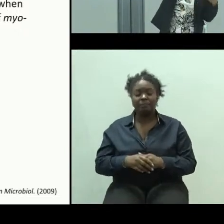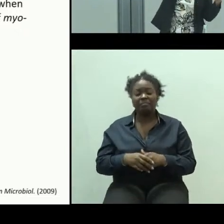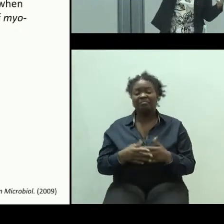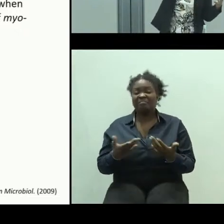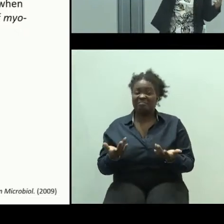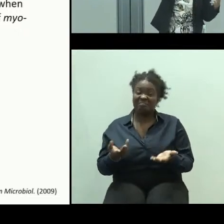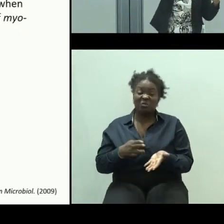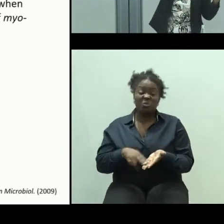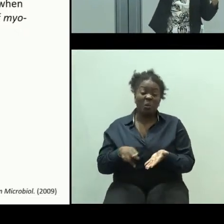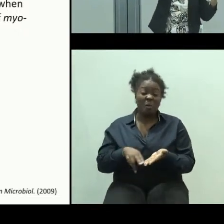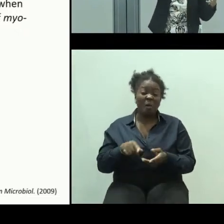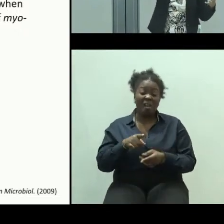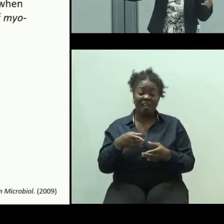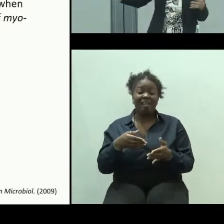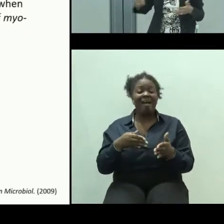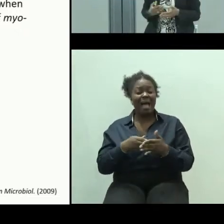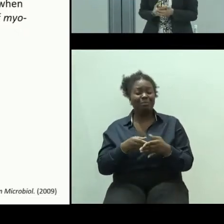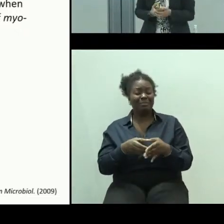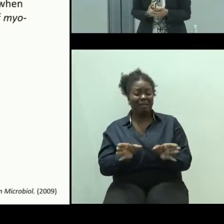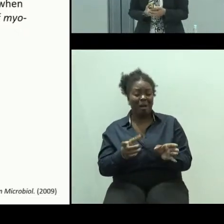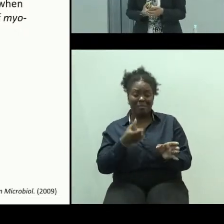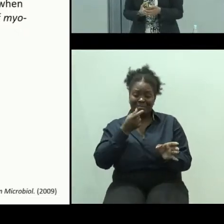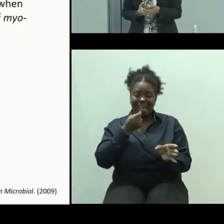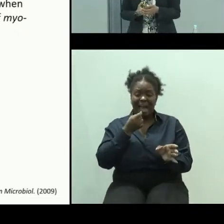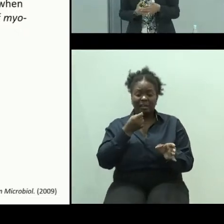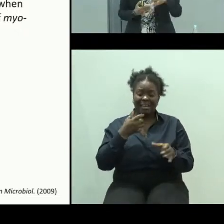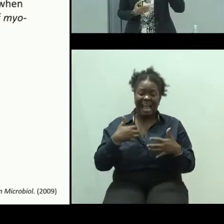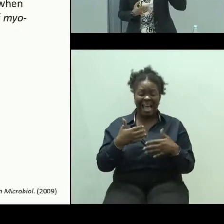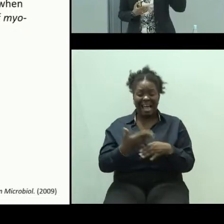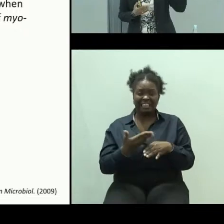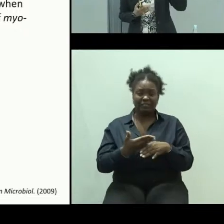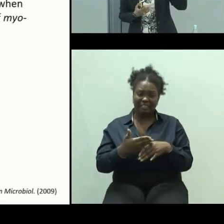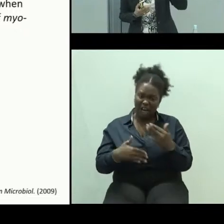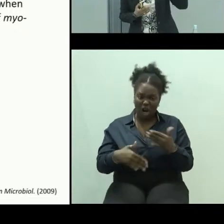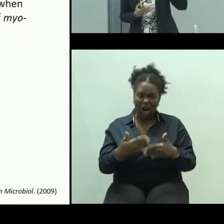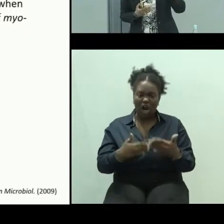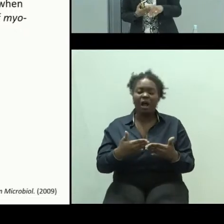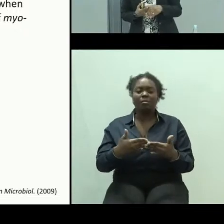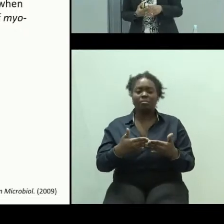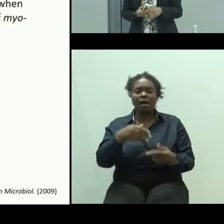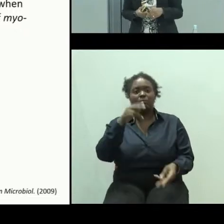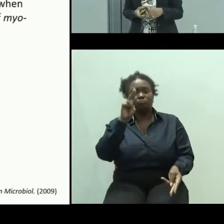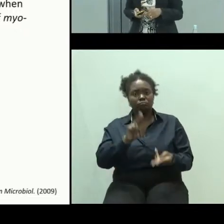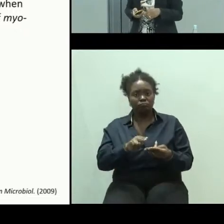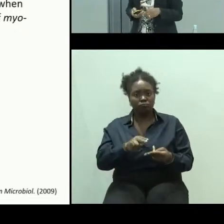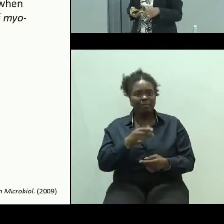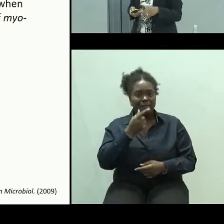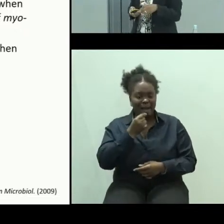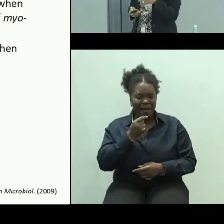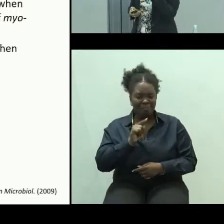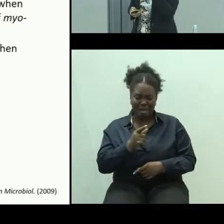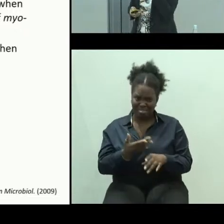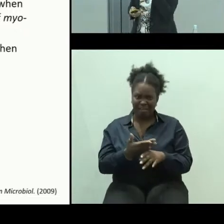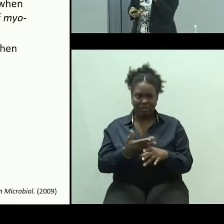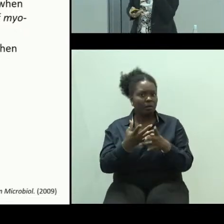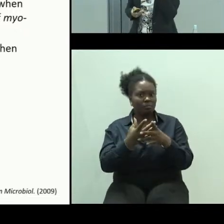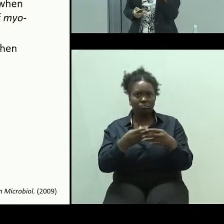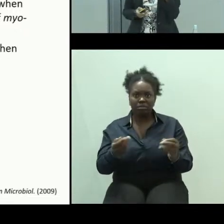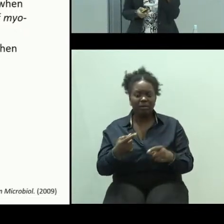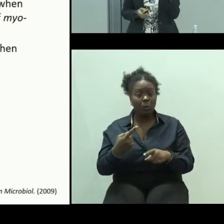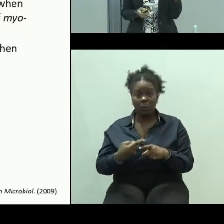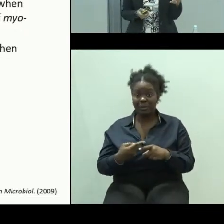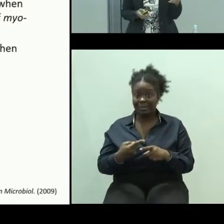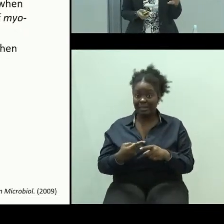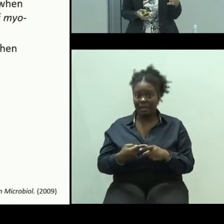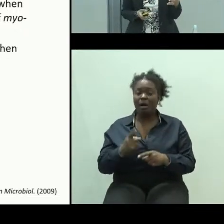active initially, and then after a few days, the activity to go away. But this one, the activity went away very, very quickly. So that actually gave